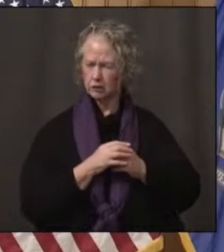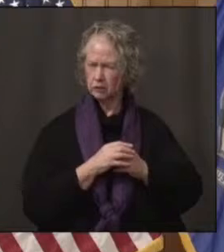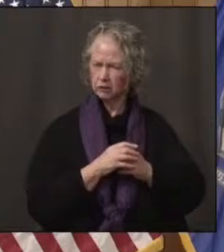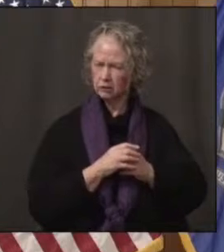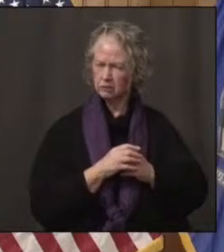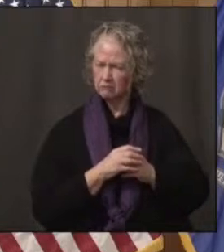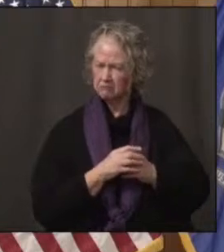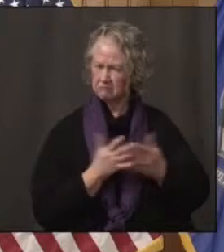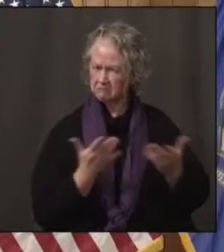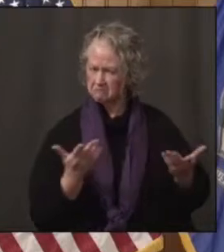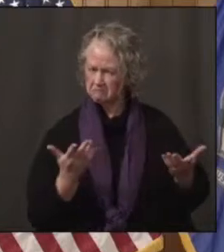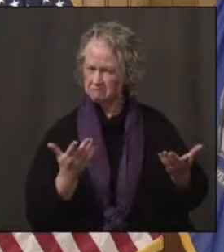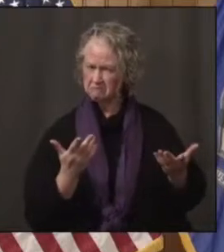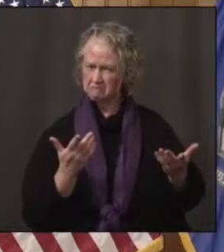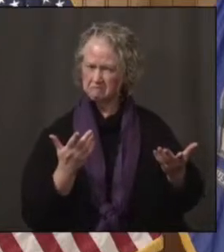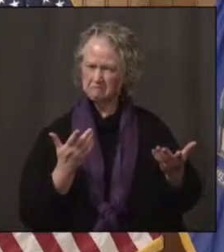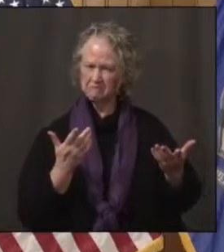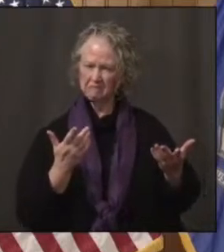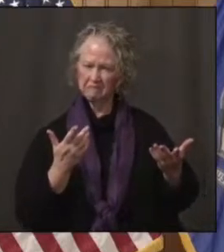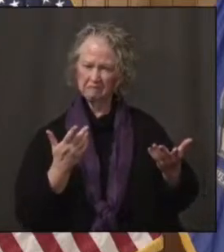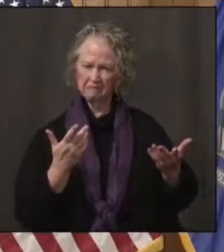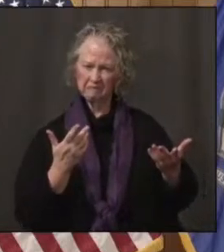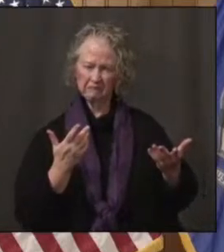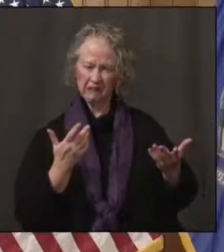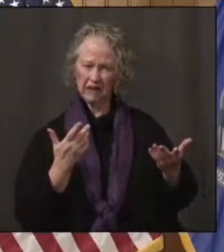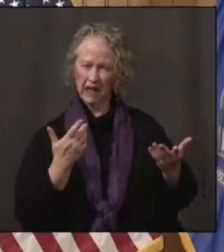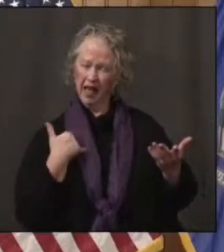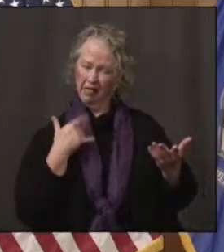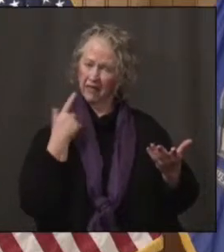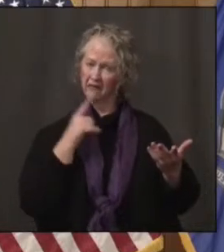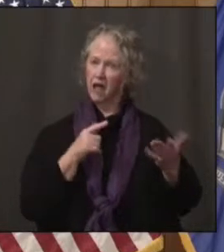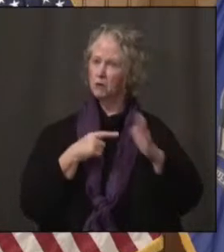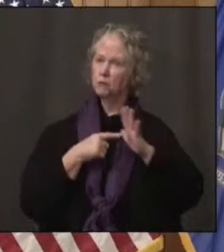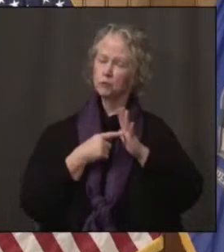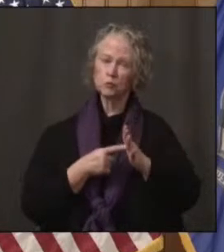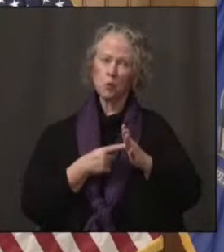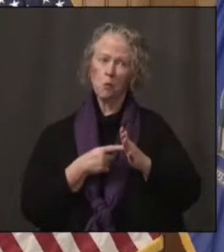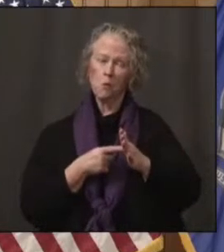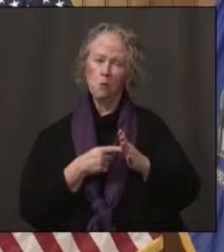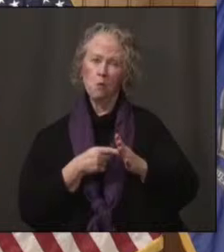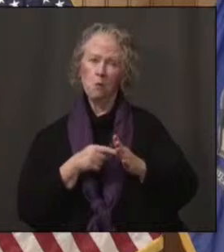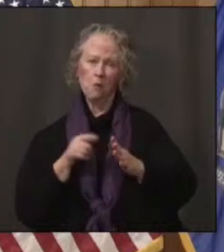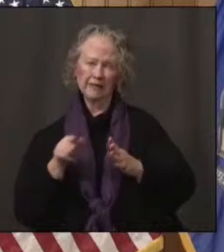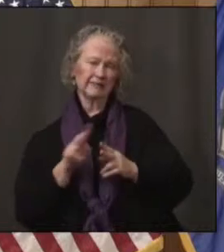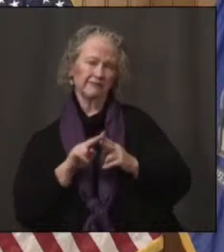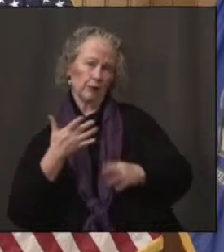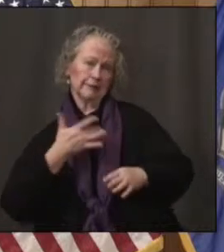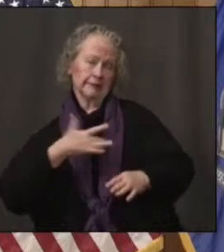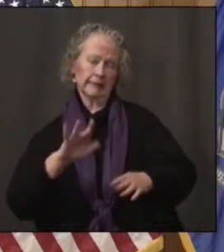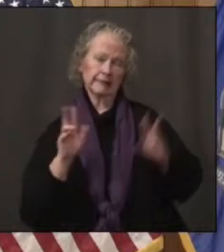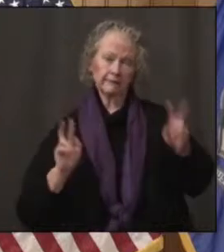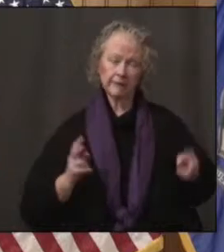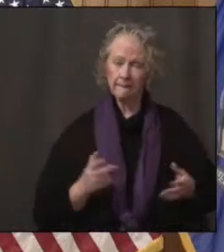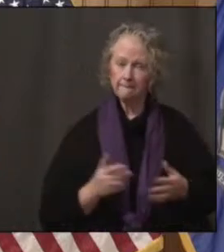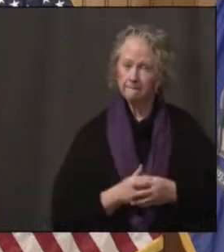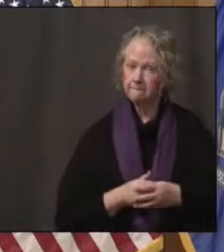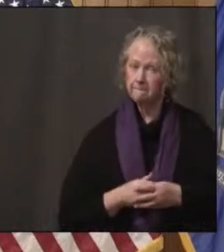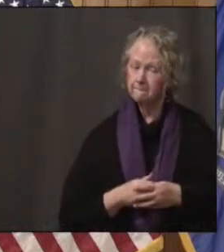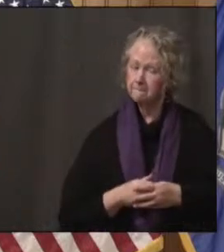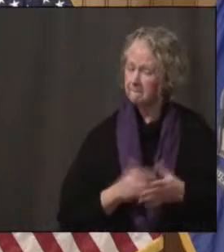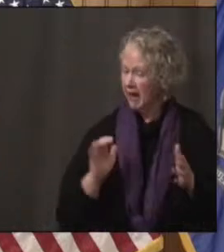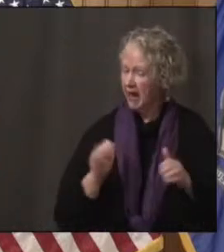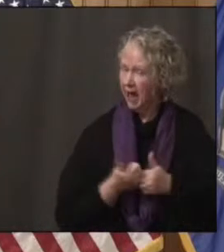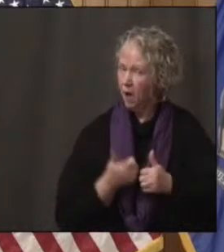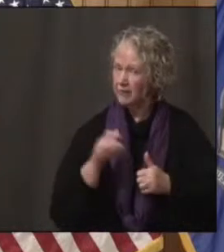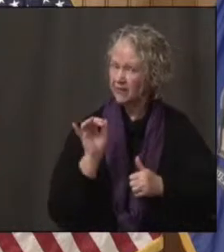I guess that sort of illustrates the sensitivity of this discussion, and how is that going to